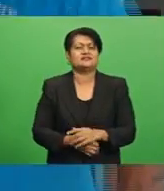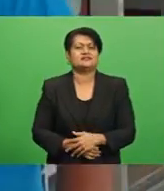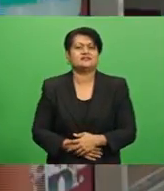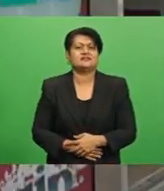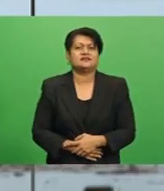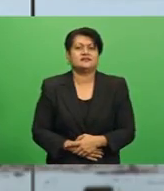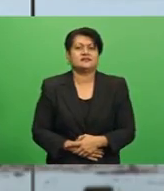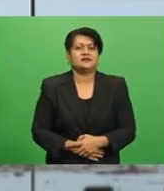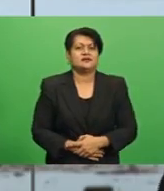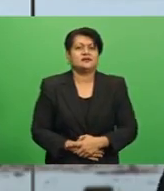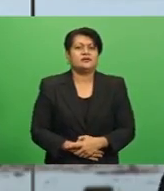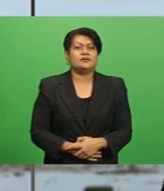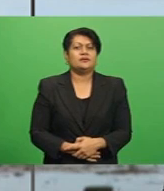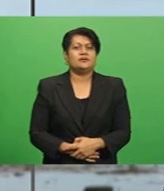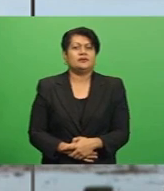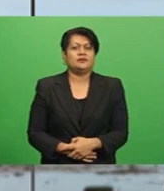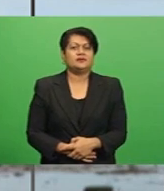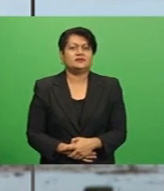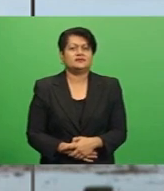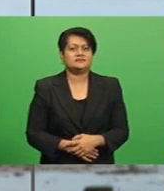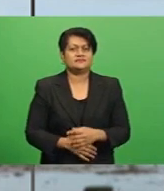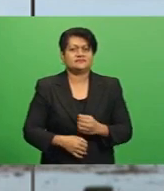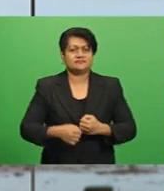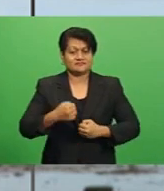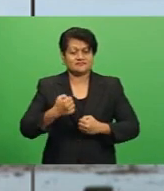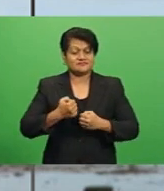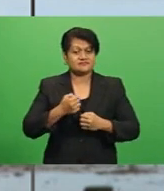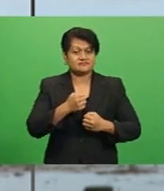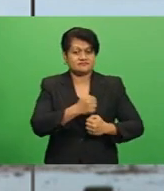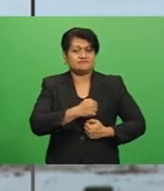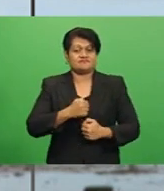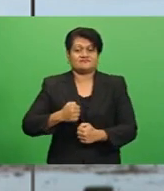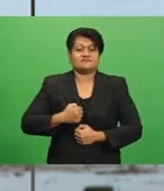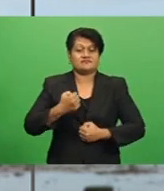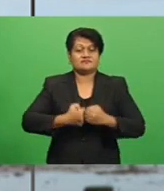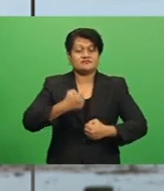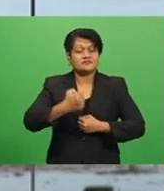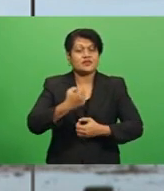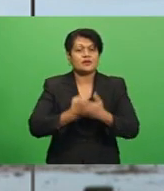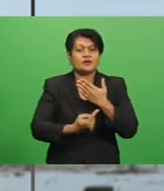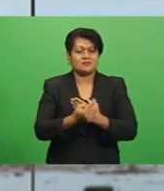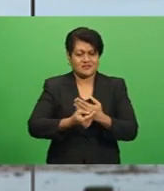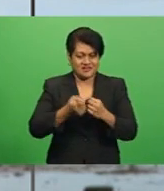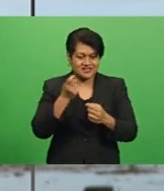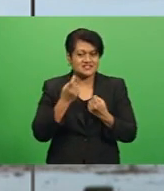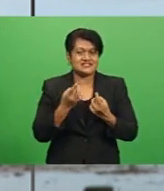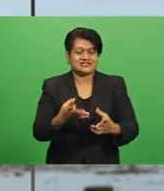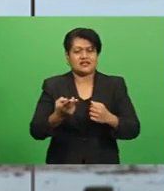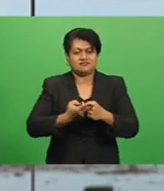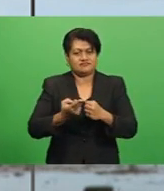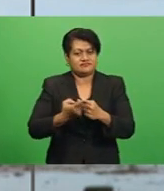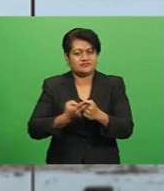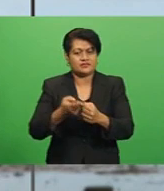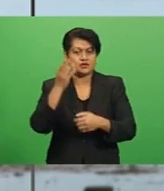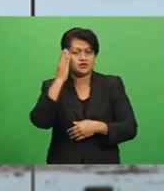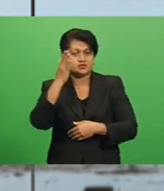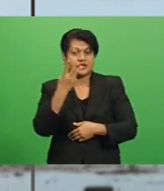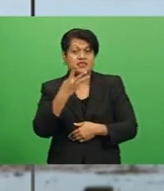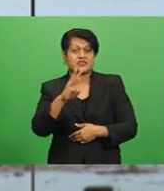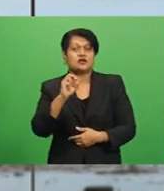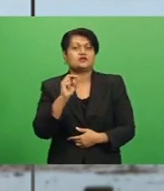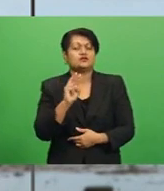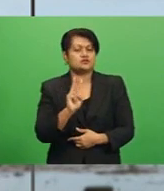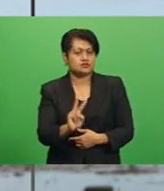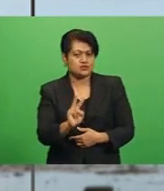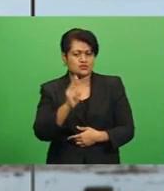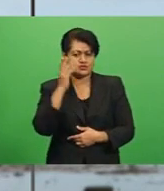FBC News. Military engineers have started repairing schools affected by TC Yasa. 32 schools have been